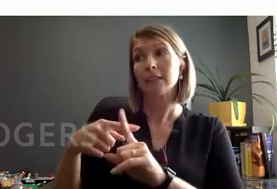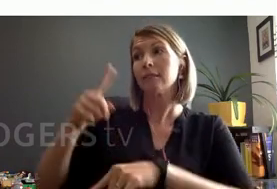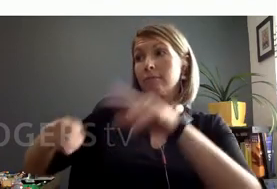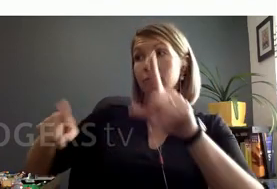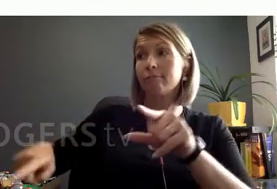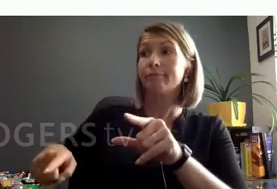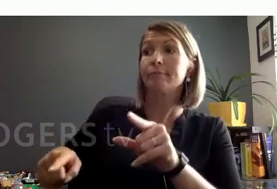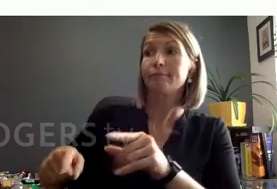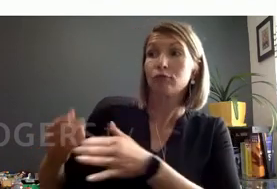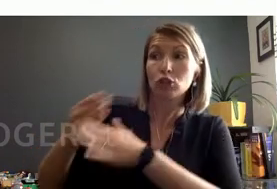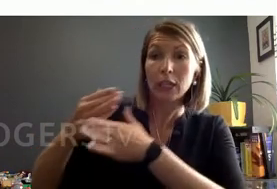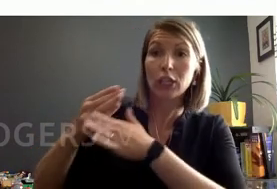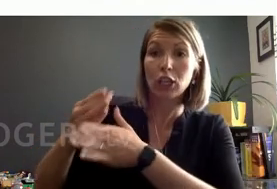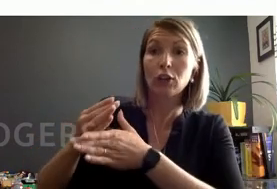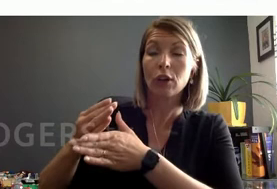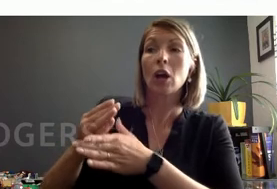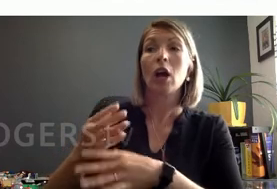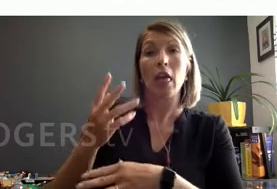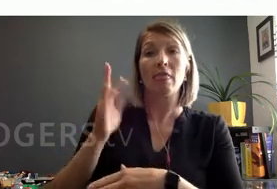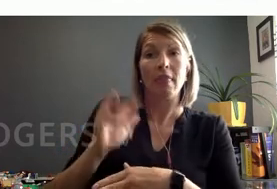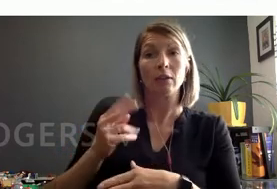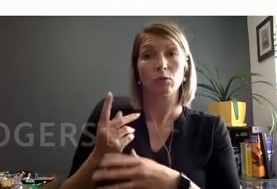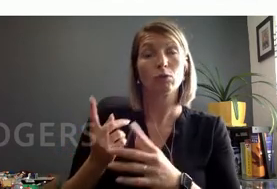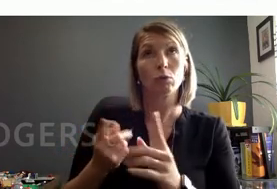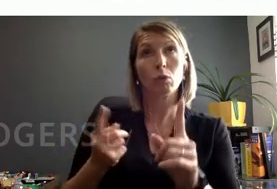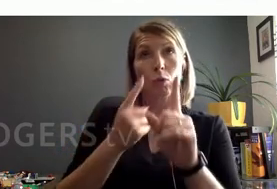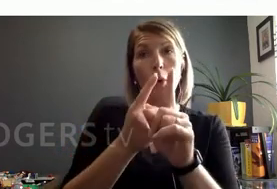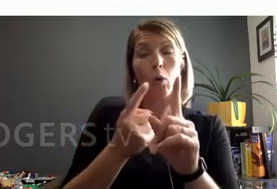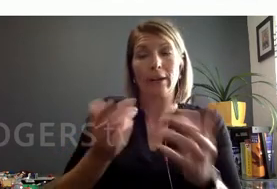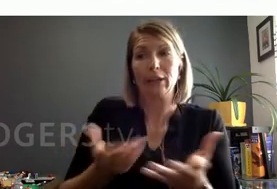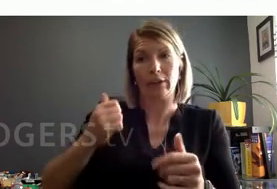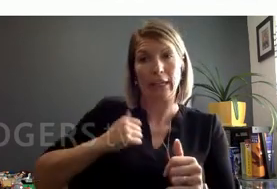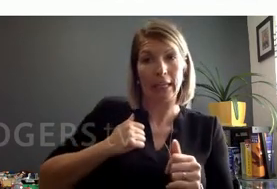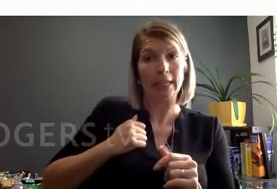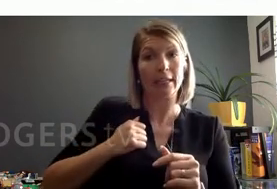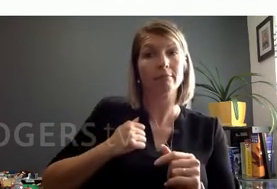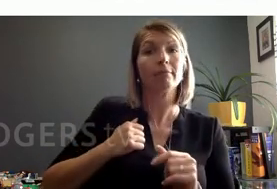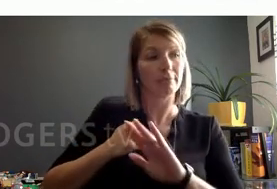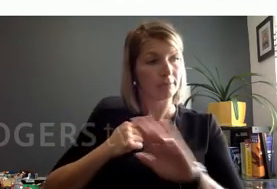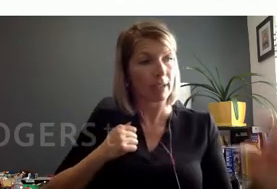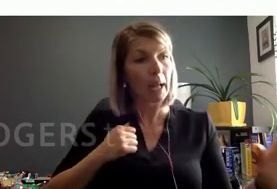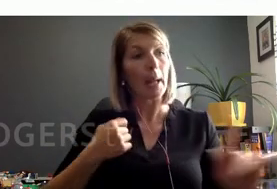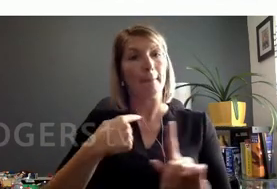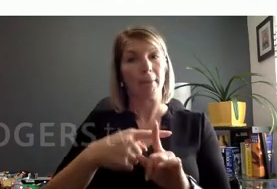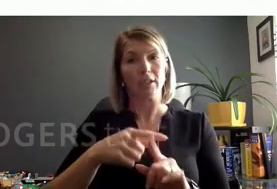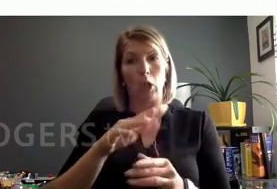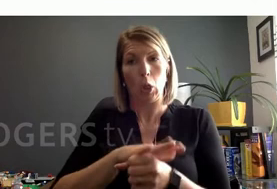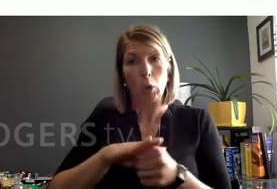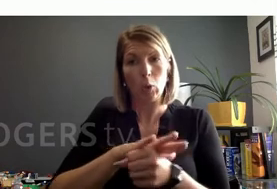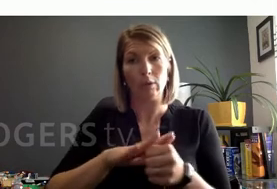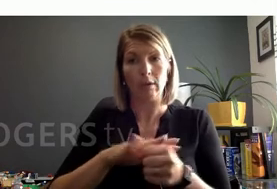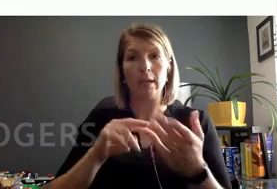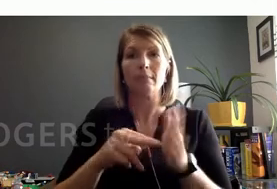and multicultural Canadian society. It means it's our responsibility to ensure intentional transformational engagement with